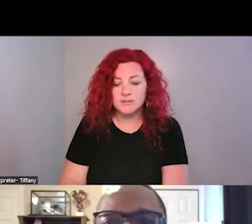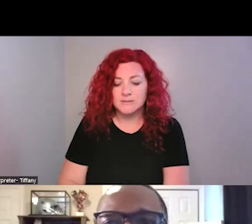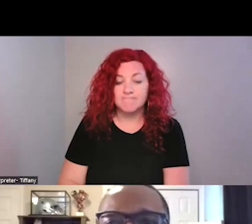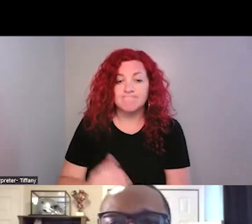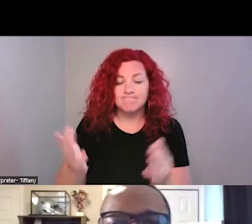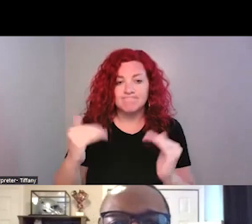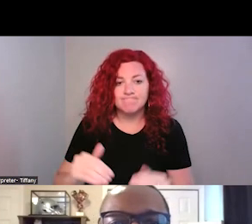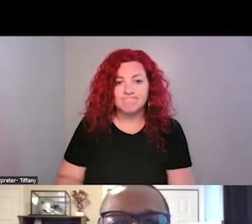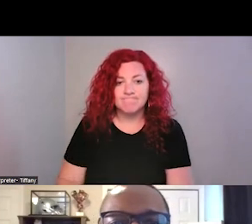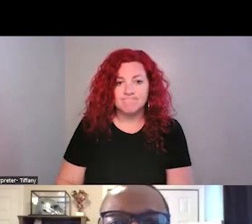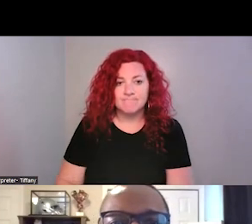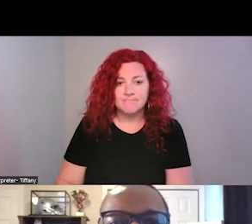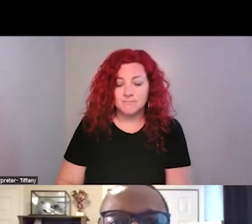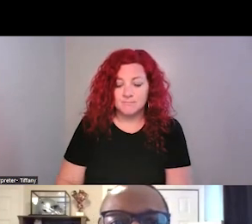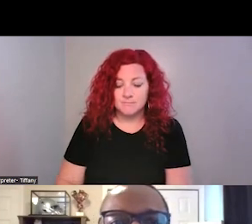slide.